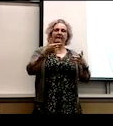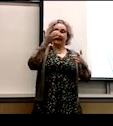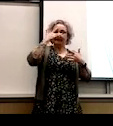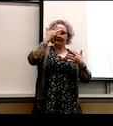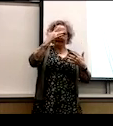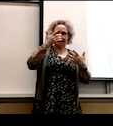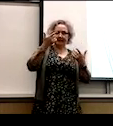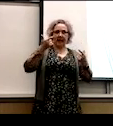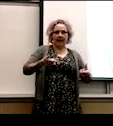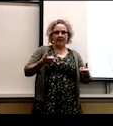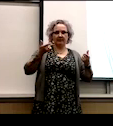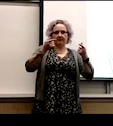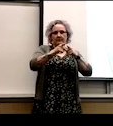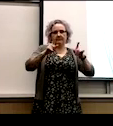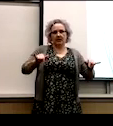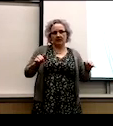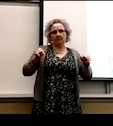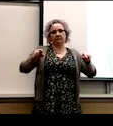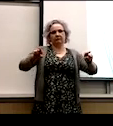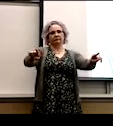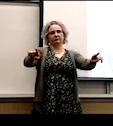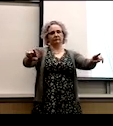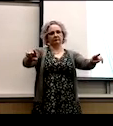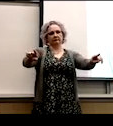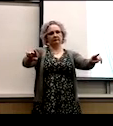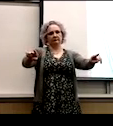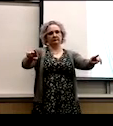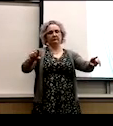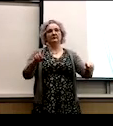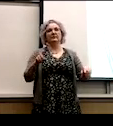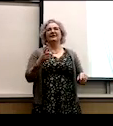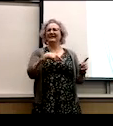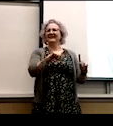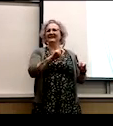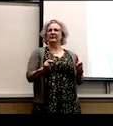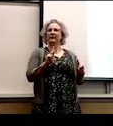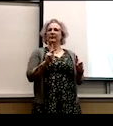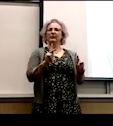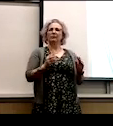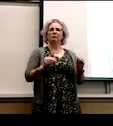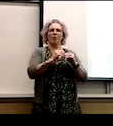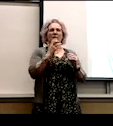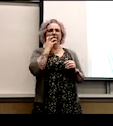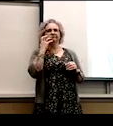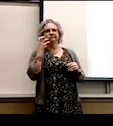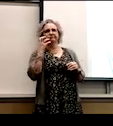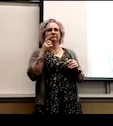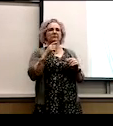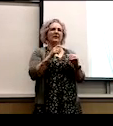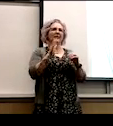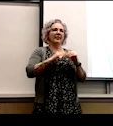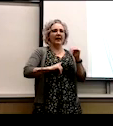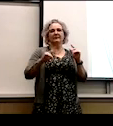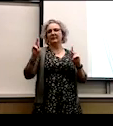prone. They have more inflammation in their bodies than people without, it's only 21.